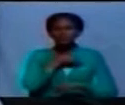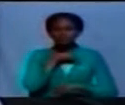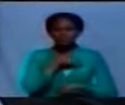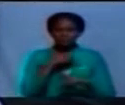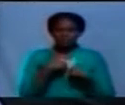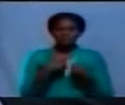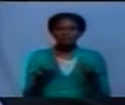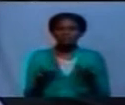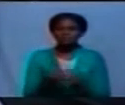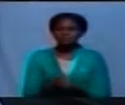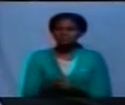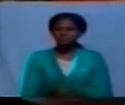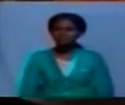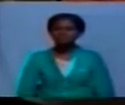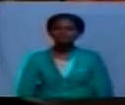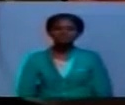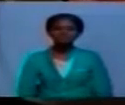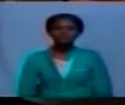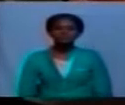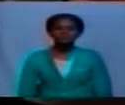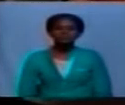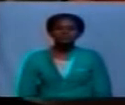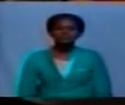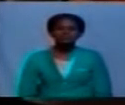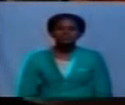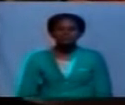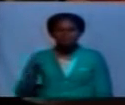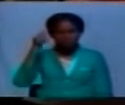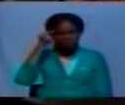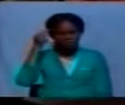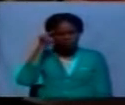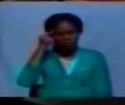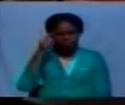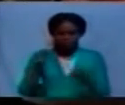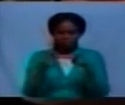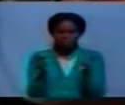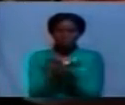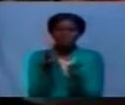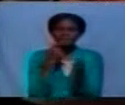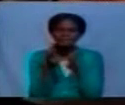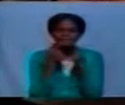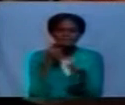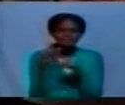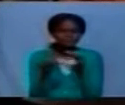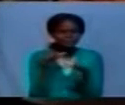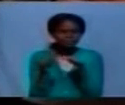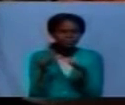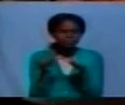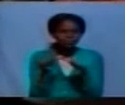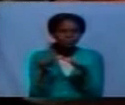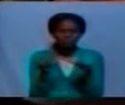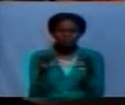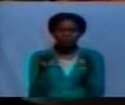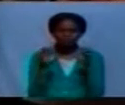rates. I want you to comment on government's position. They've spoken about a recovery program